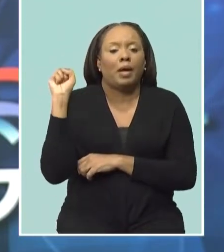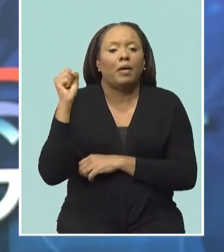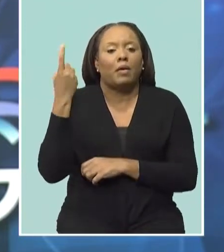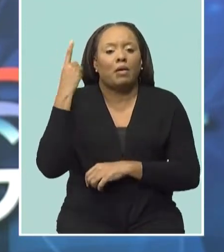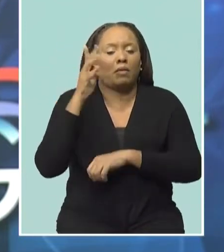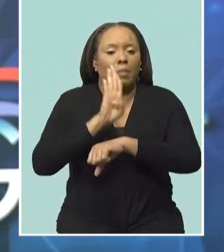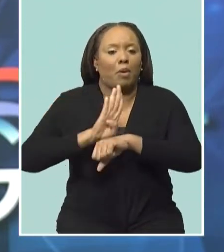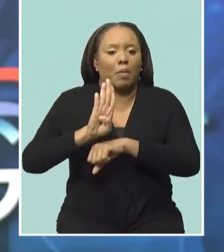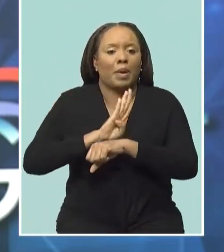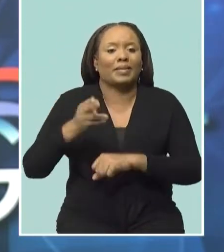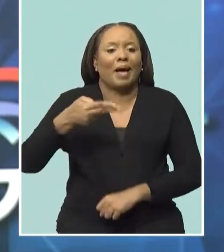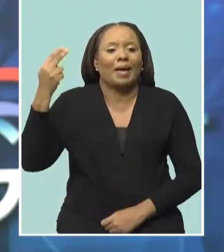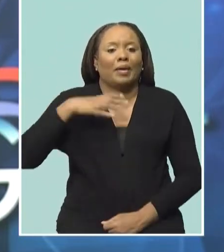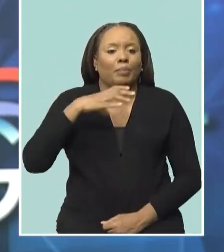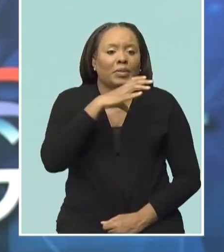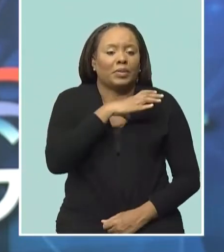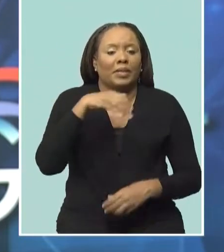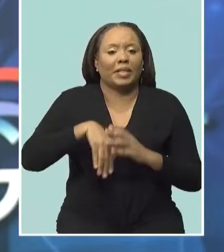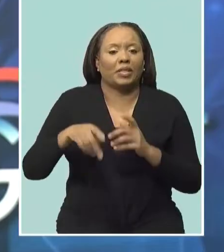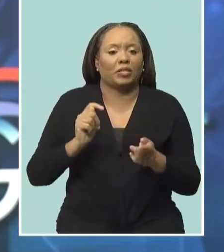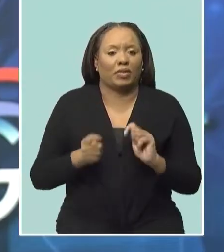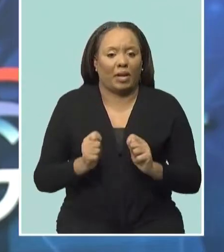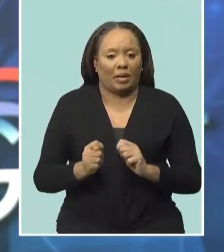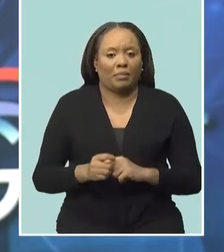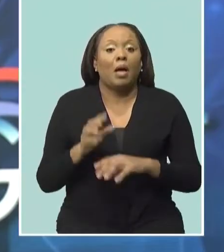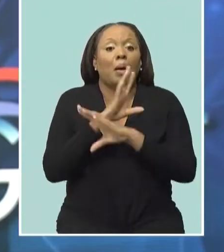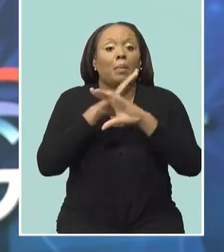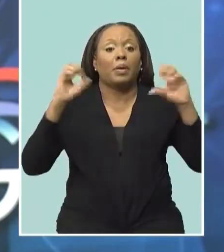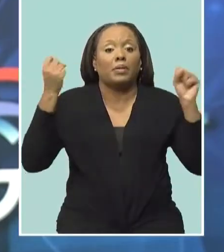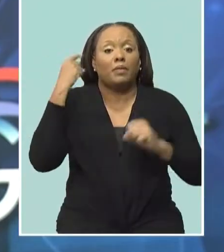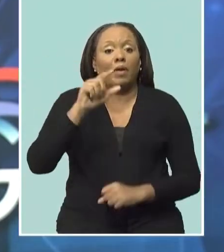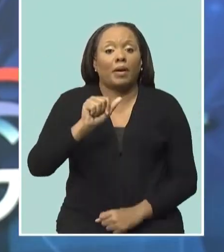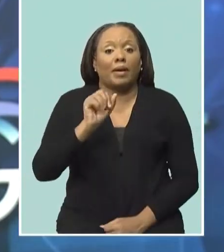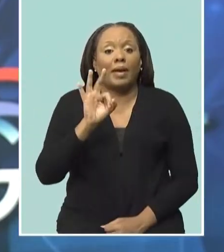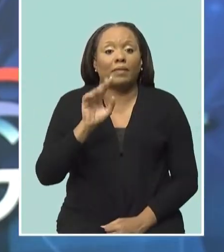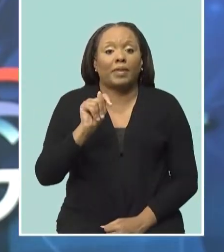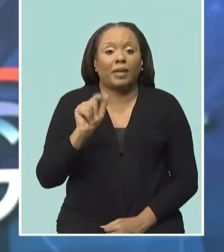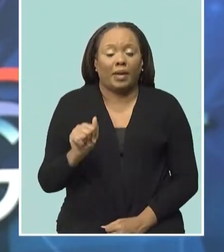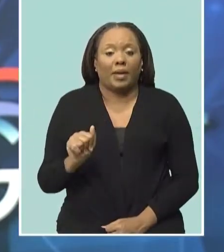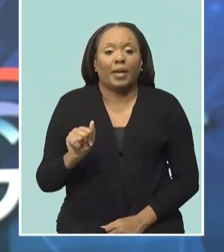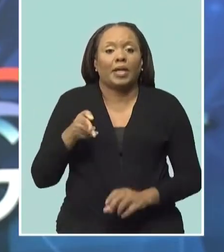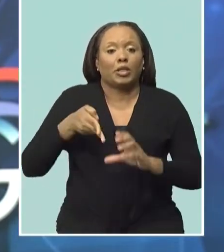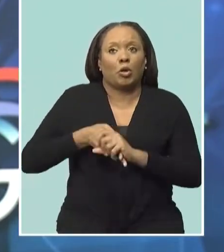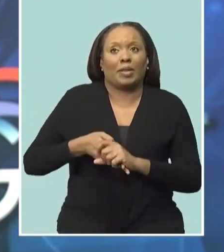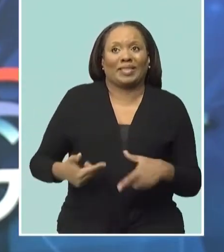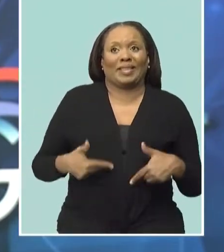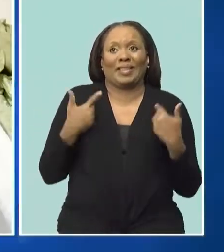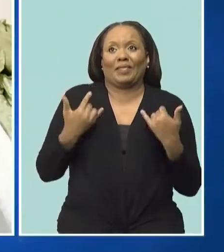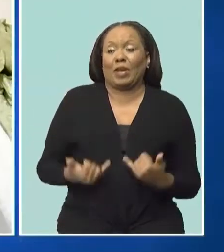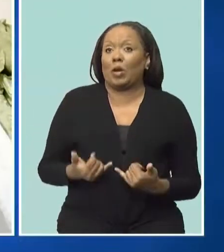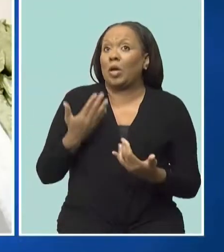of the AFTA, Curtis Douglas, joins us now live from Tobago. Mr. Douglas, a very good evening to you.